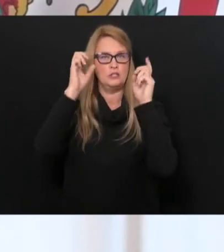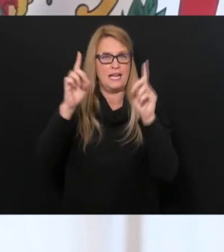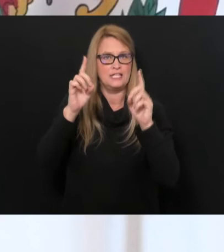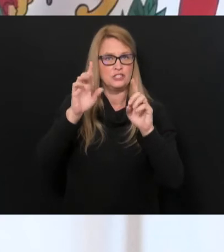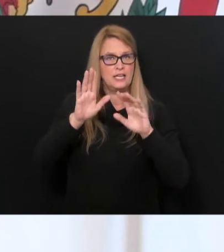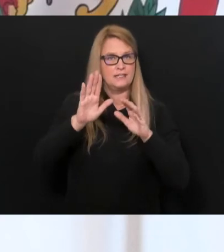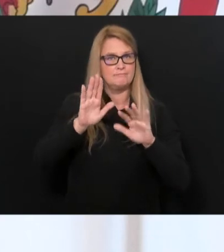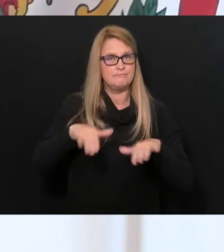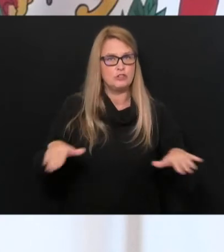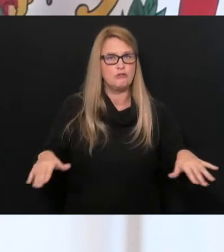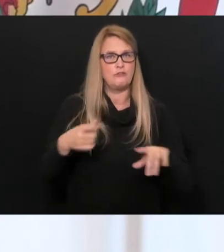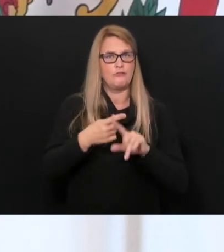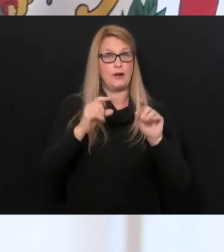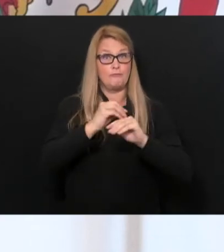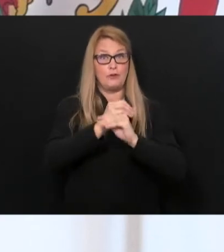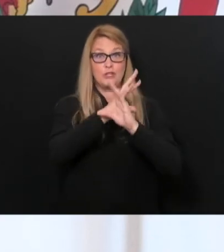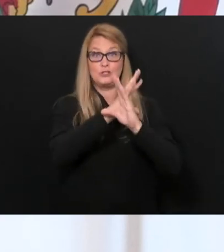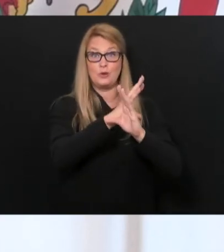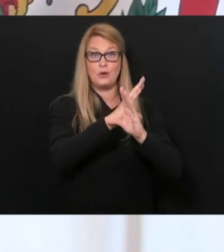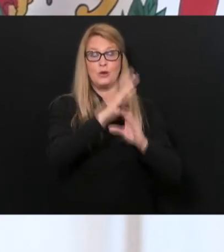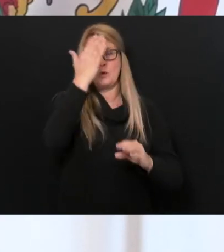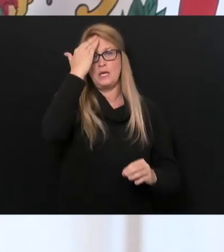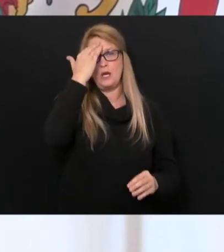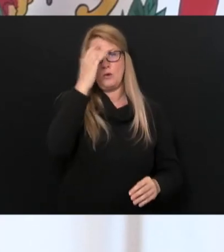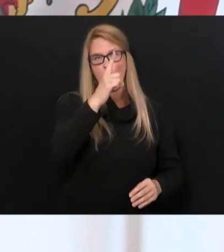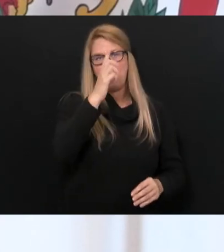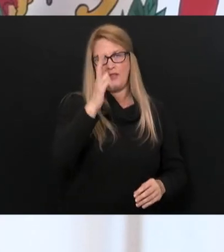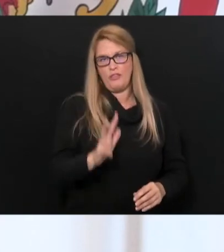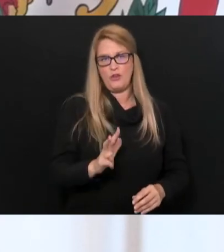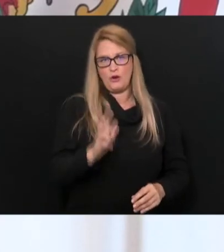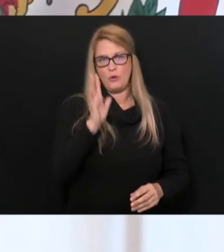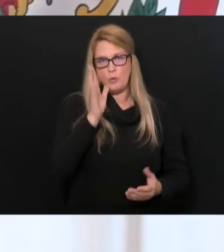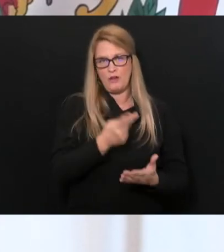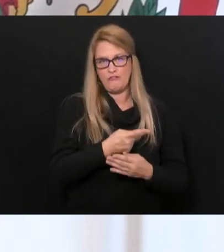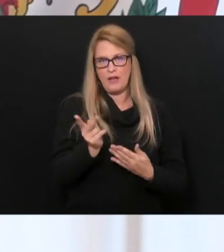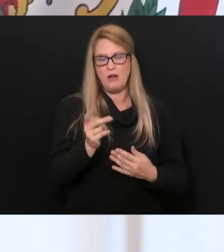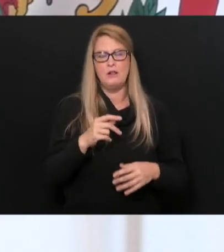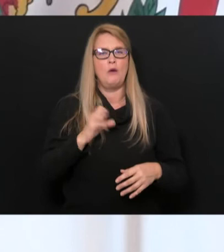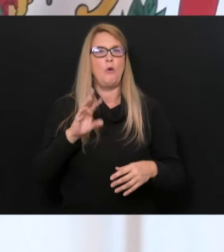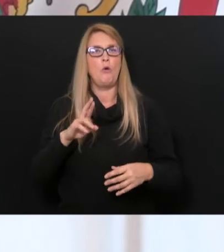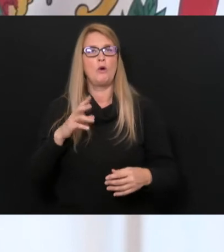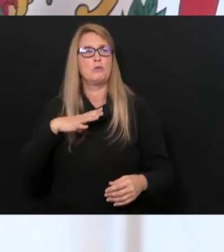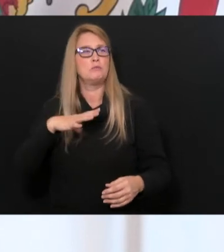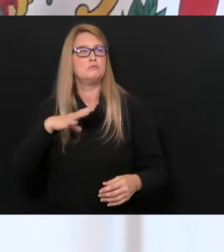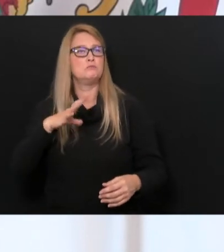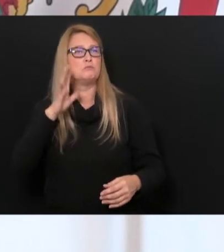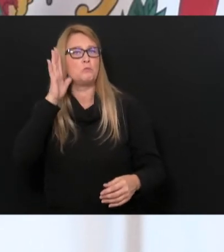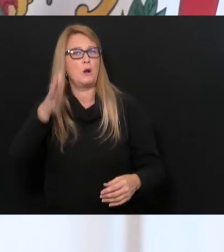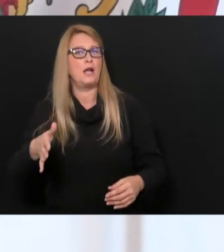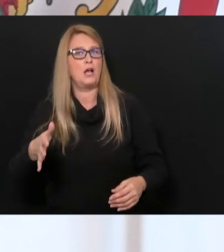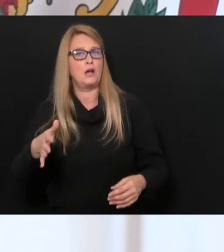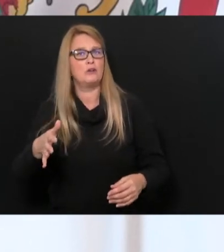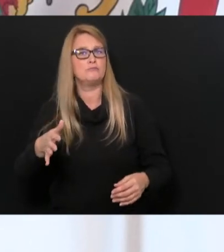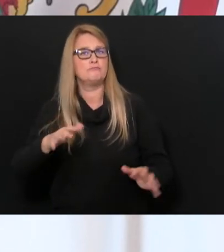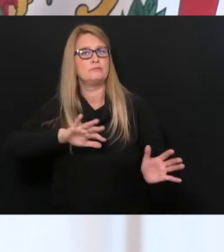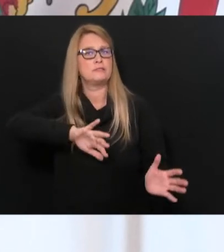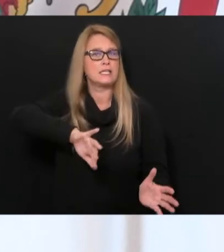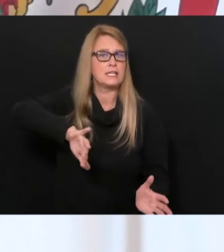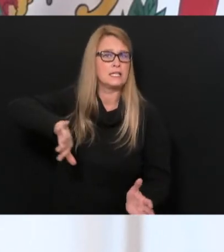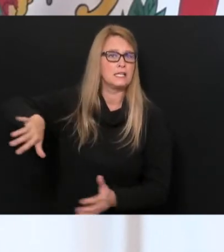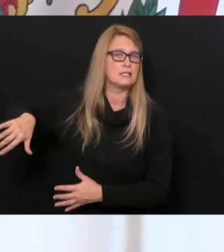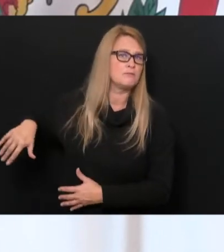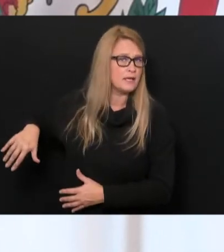virtual standpoint, and we know a third of them are failing. Or we're going to absolutely just cast aside